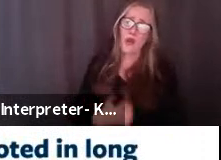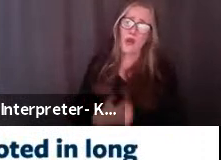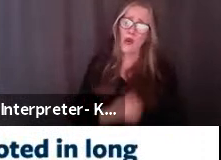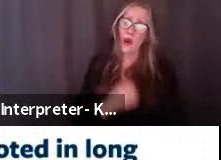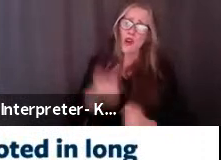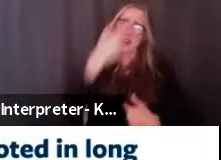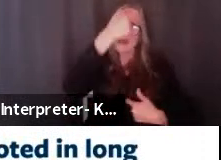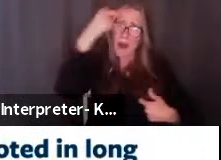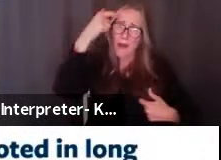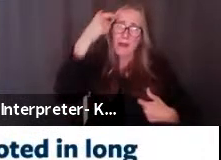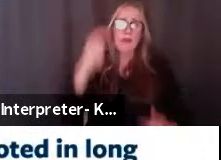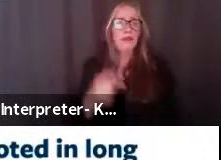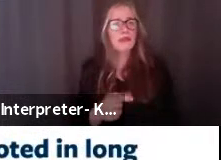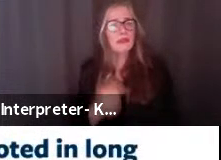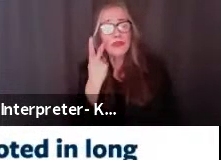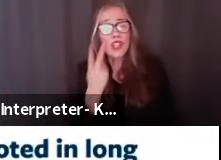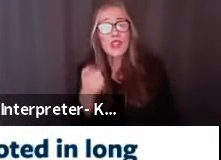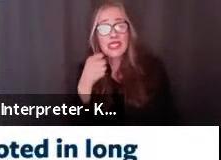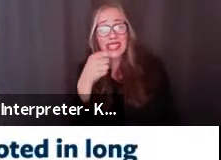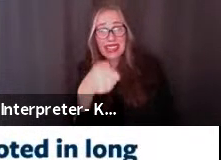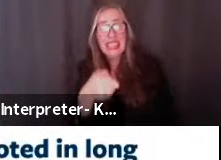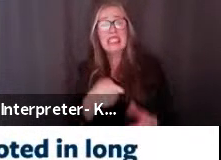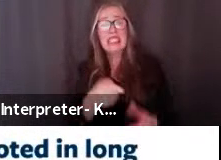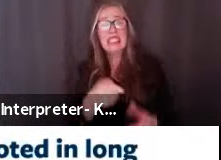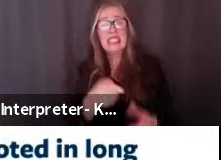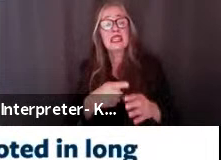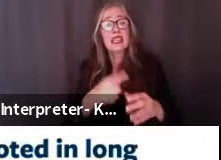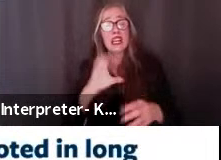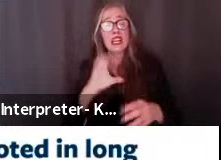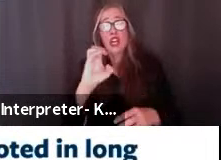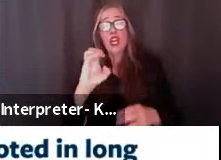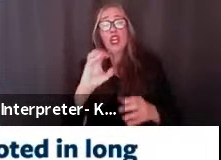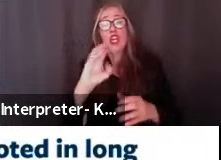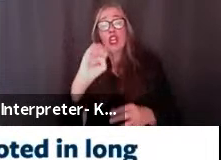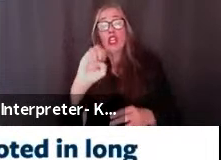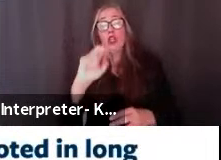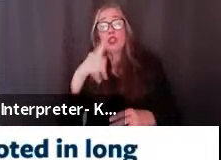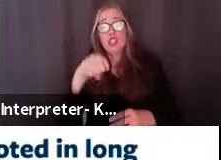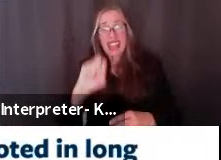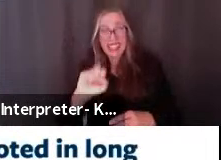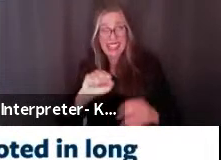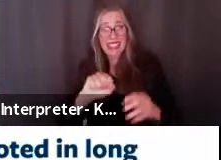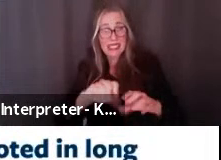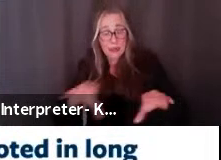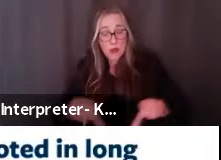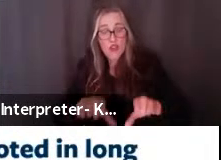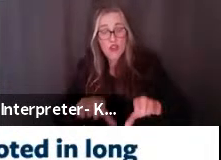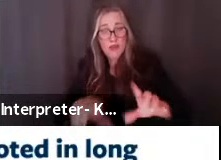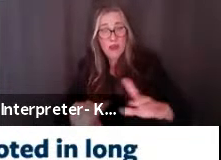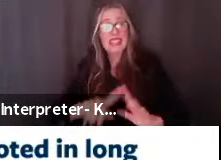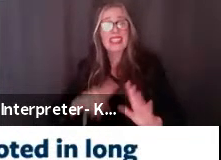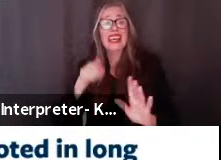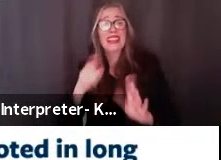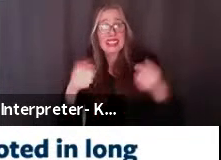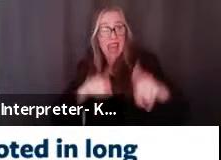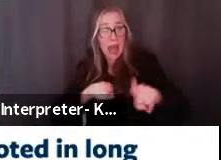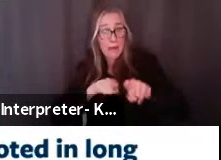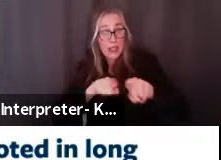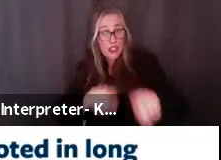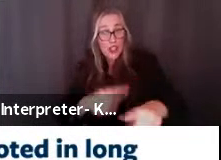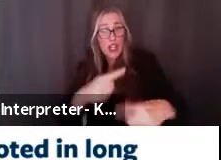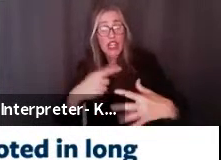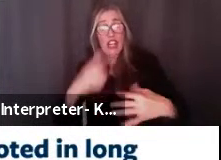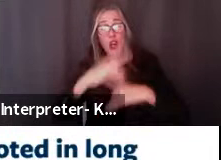comment on the legacy of the eugenics movement in contemporary anti-aging bias from the early days of the covid19